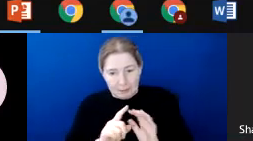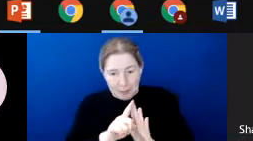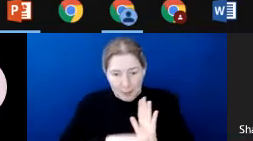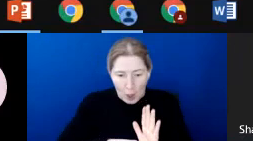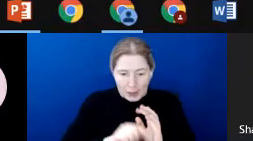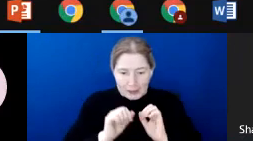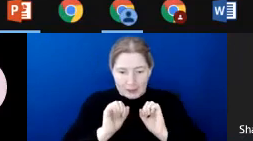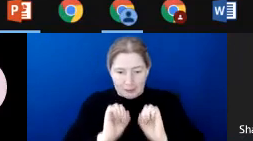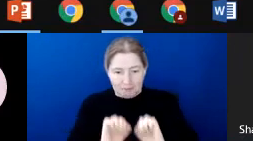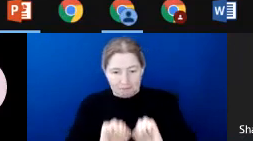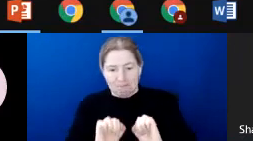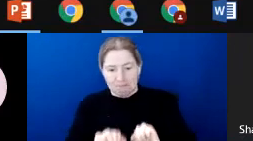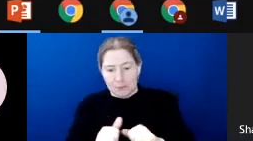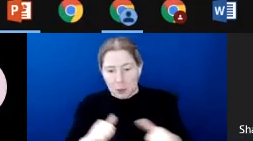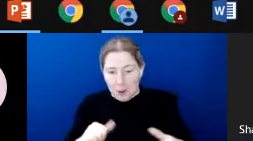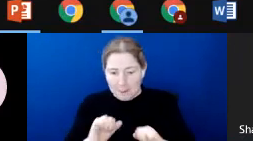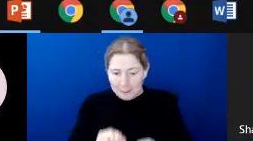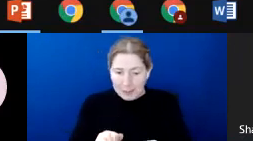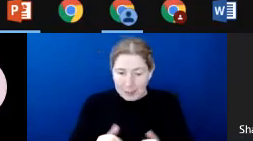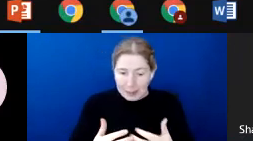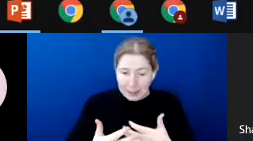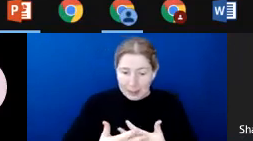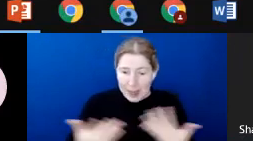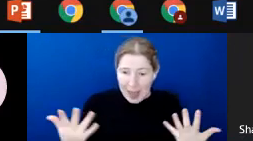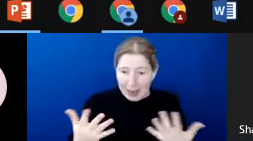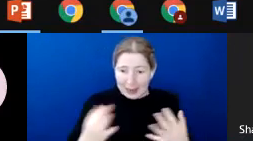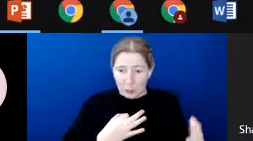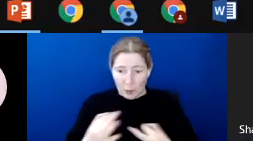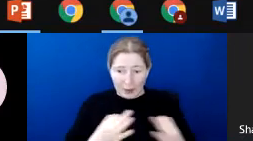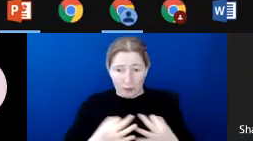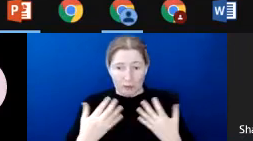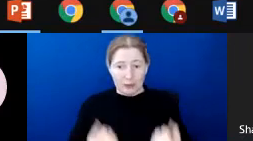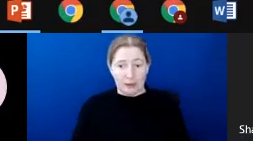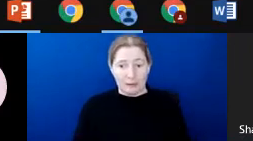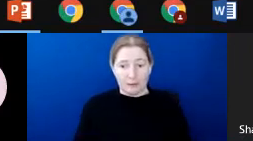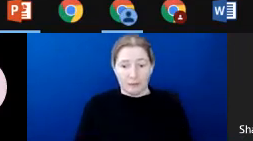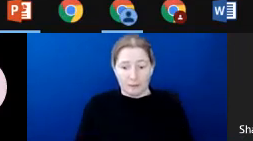in your company. Are there any questions?